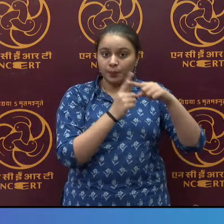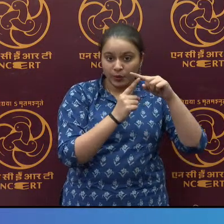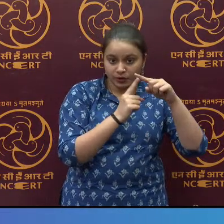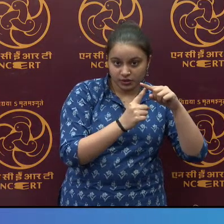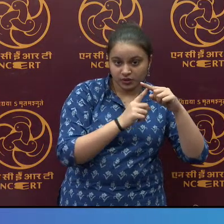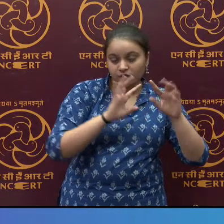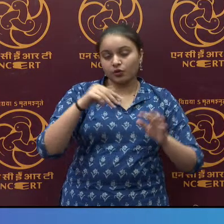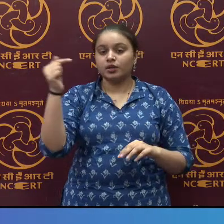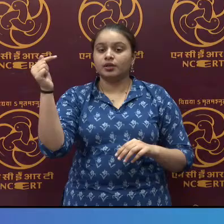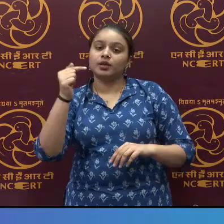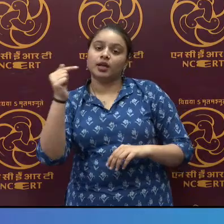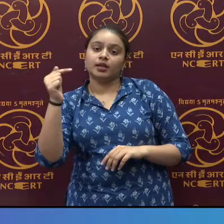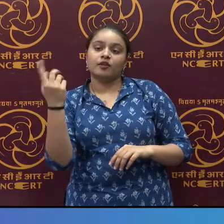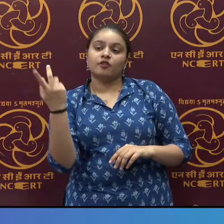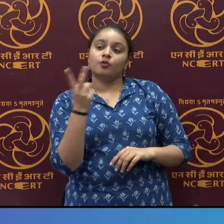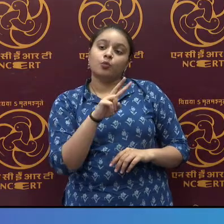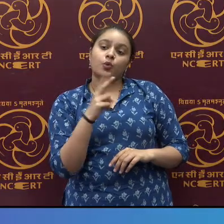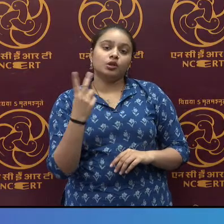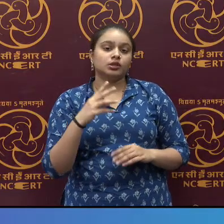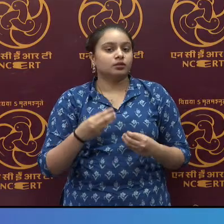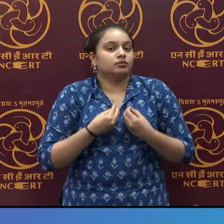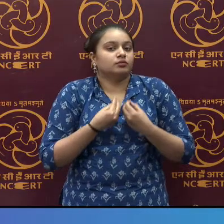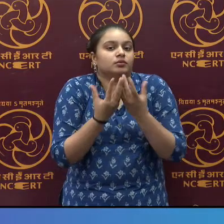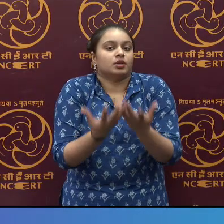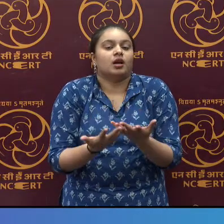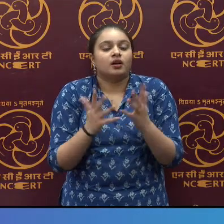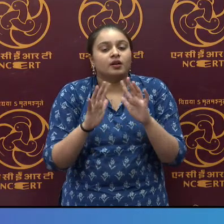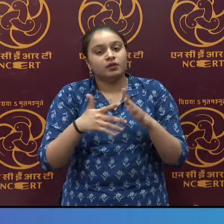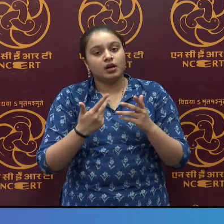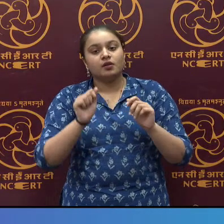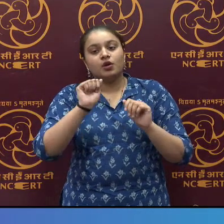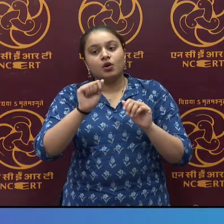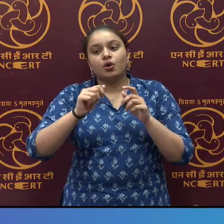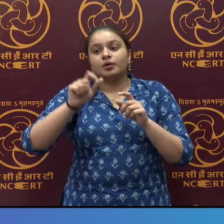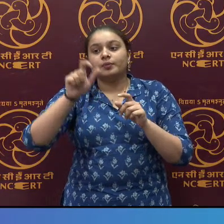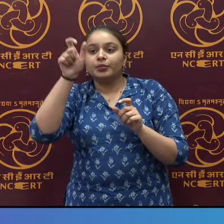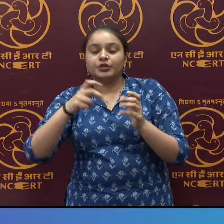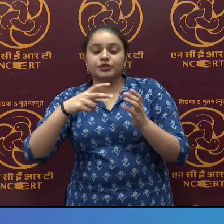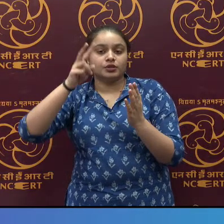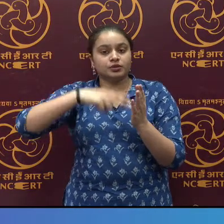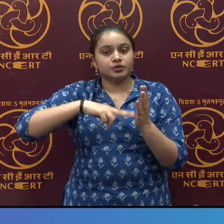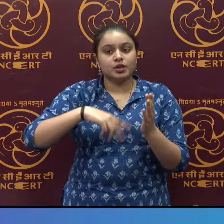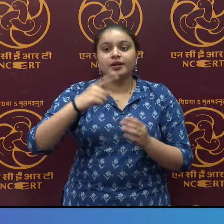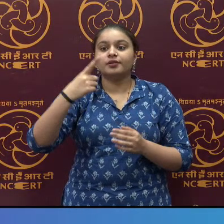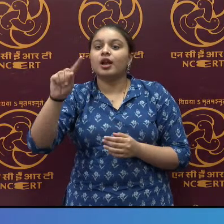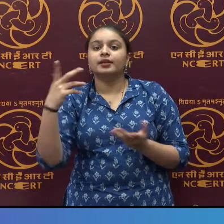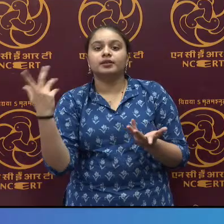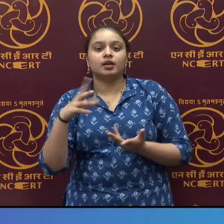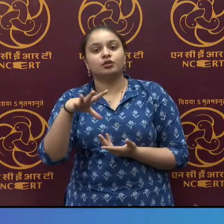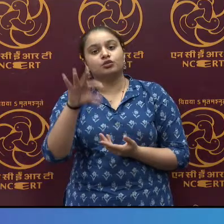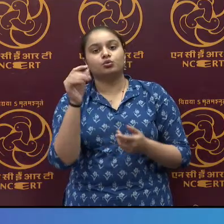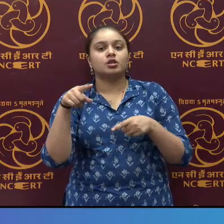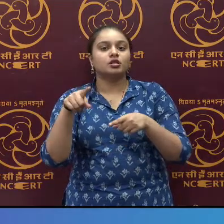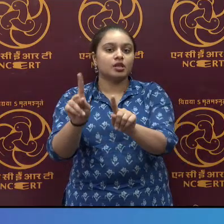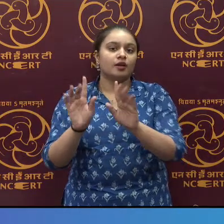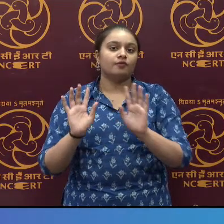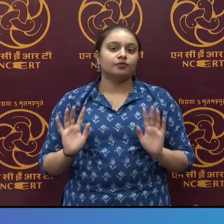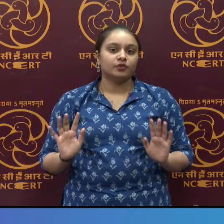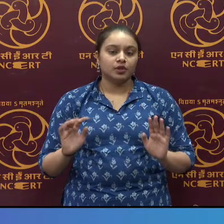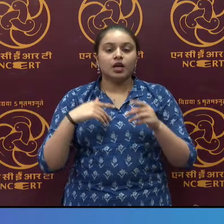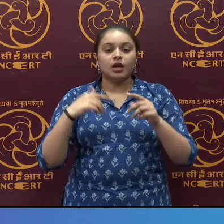and negative, and then you kind of let the reader figure out what is right for them. Like, it's like a